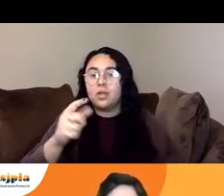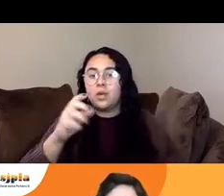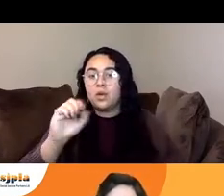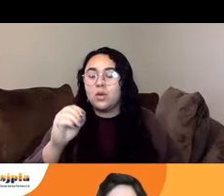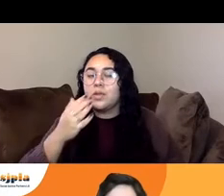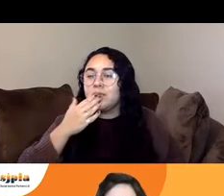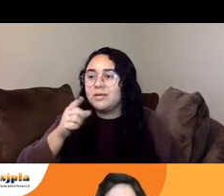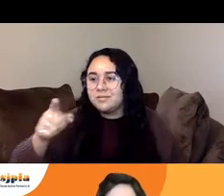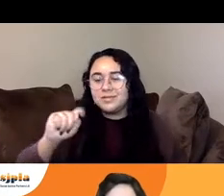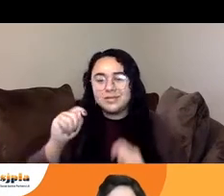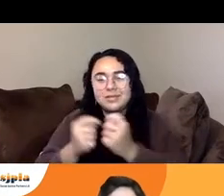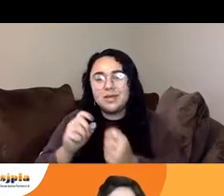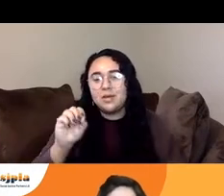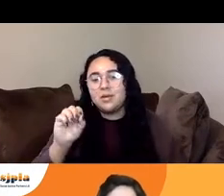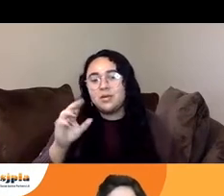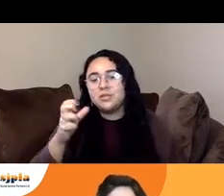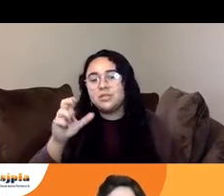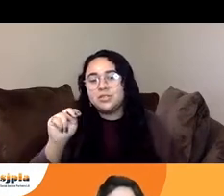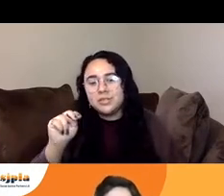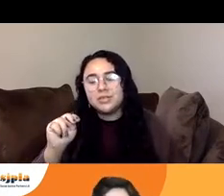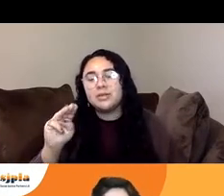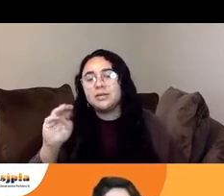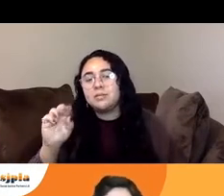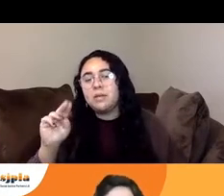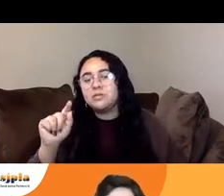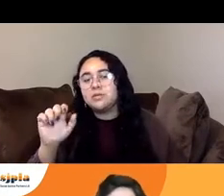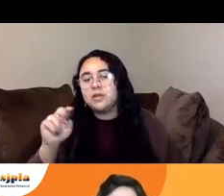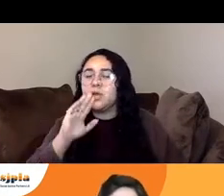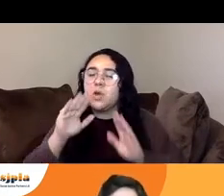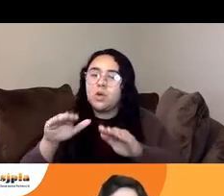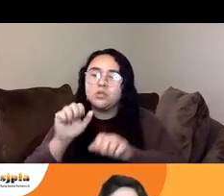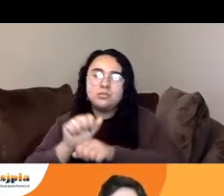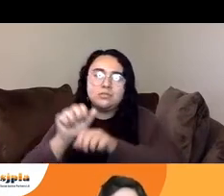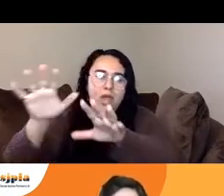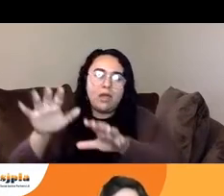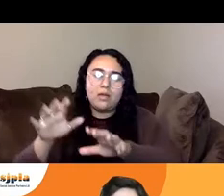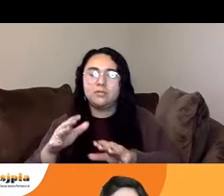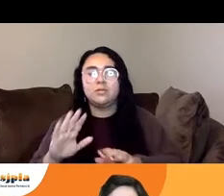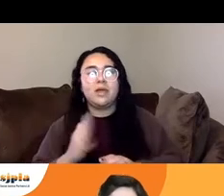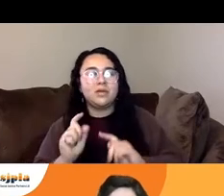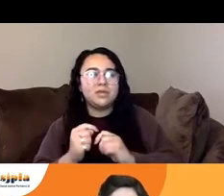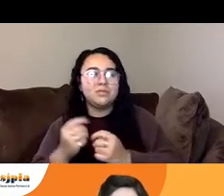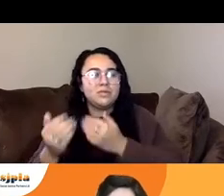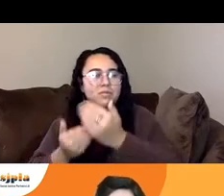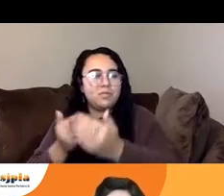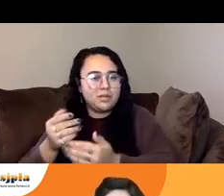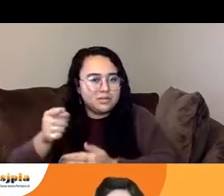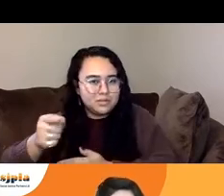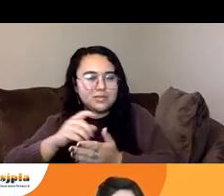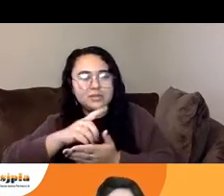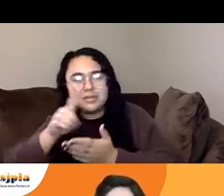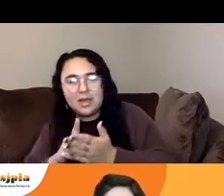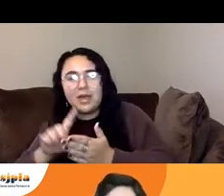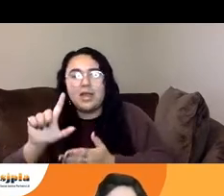to the team at Ocean and Mountain and Teresa on our team for ushering us through this process. And to everyone in this community,